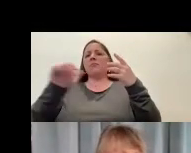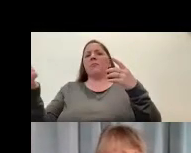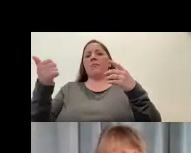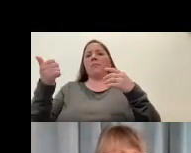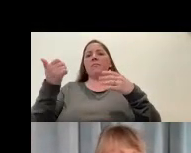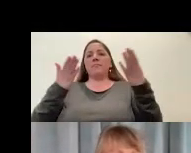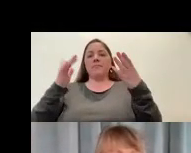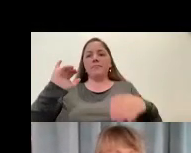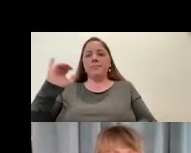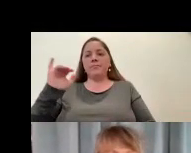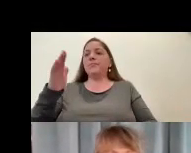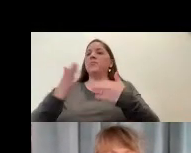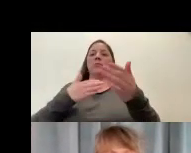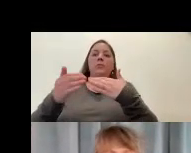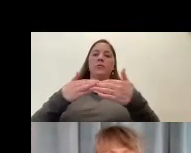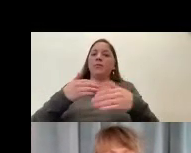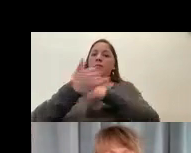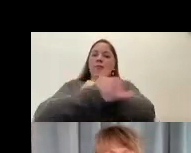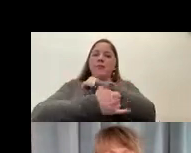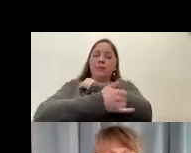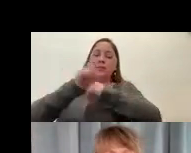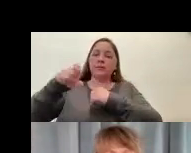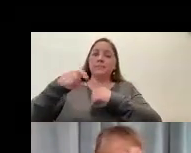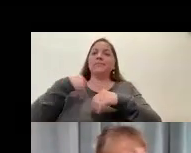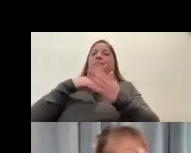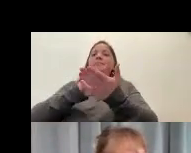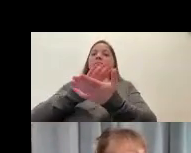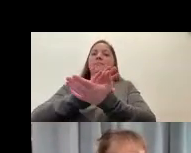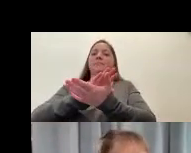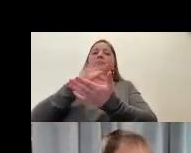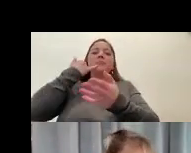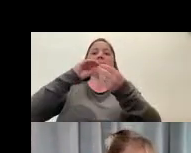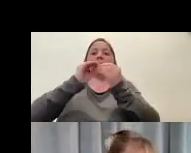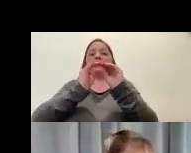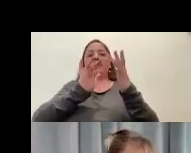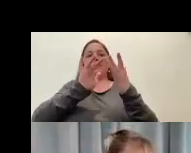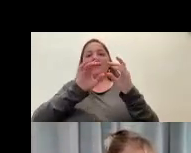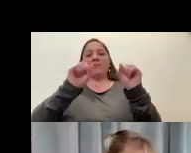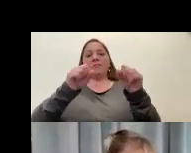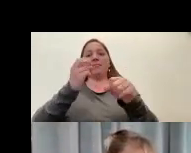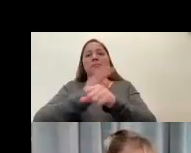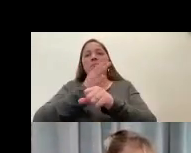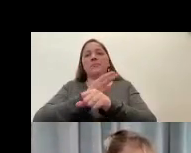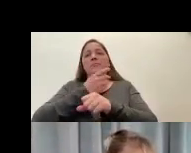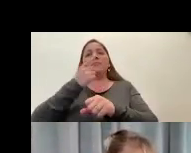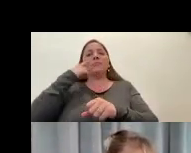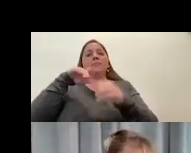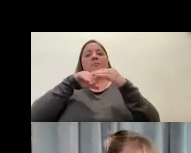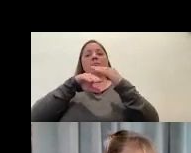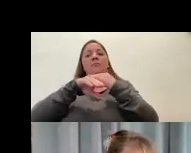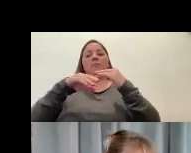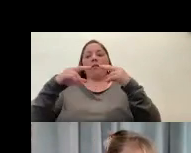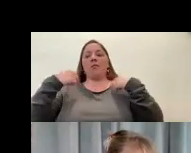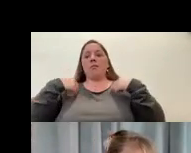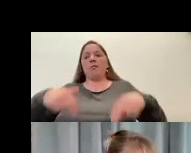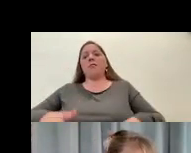that might need. I've listed the phone numbers there where you can reach the help link department. Once the referral